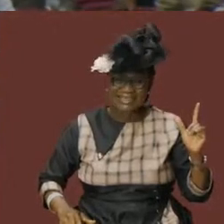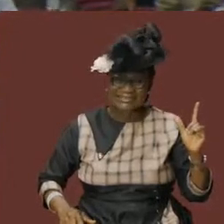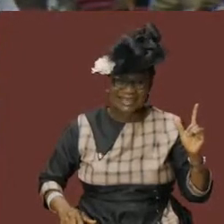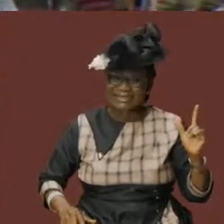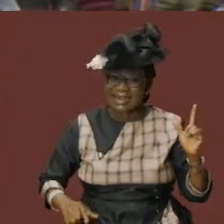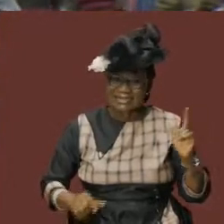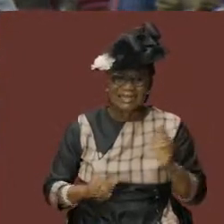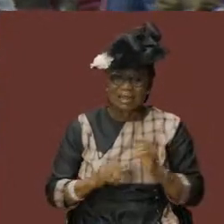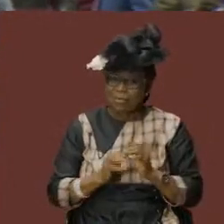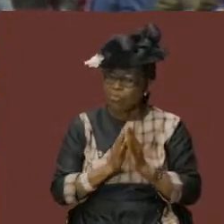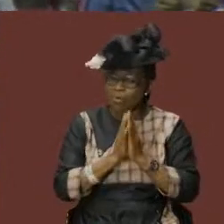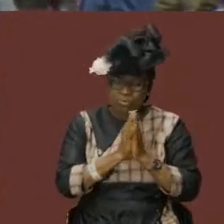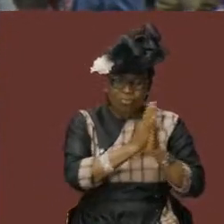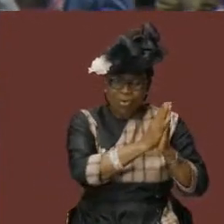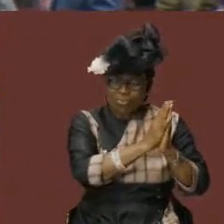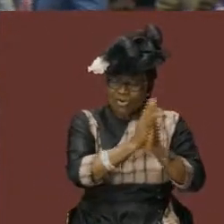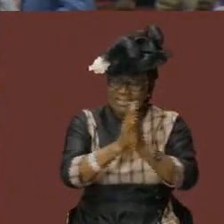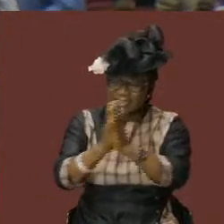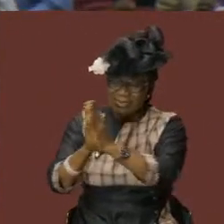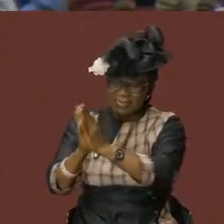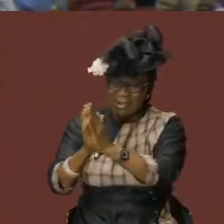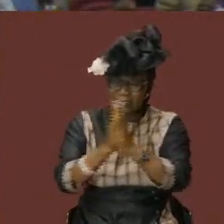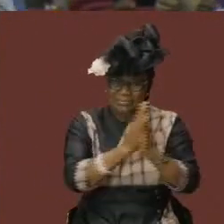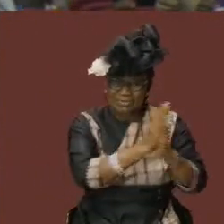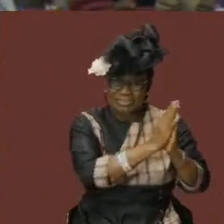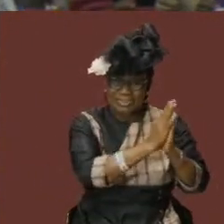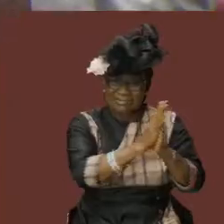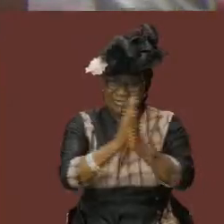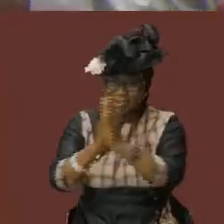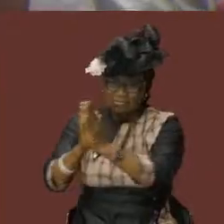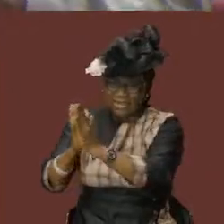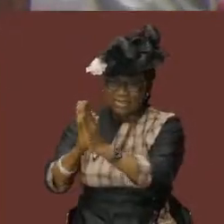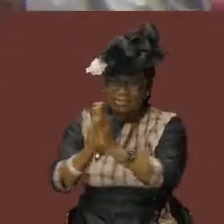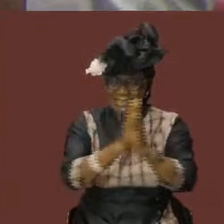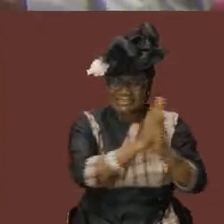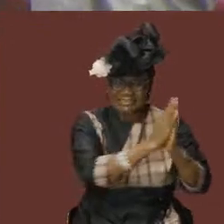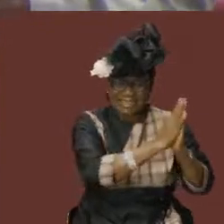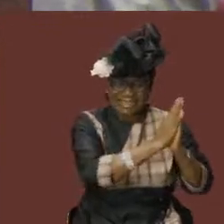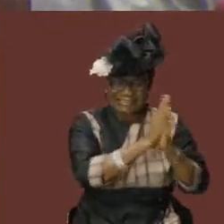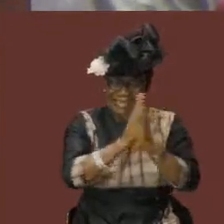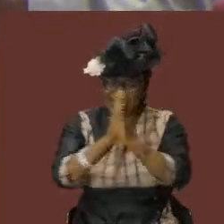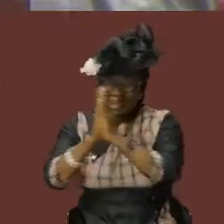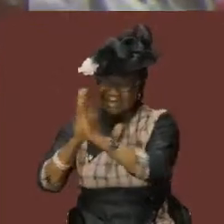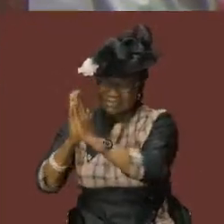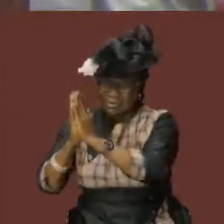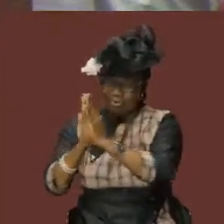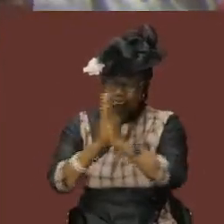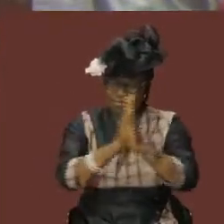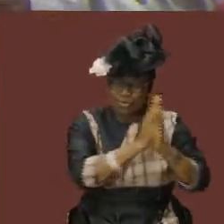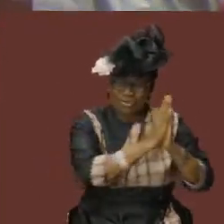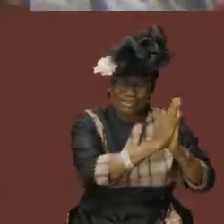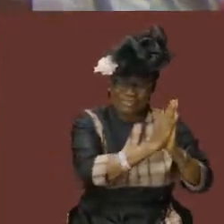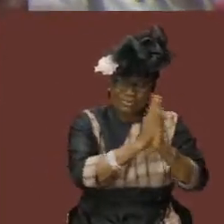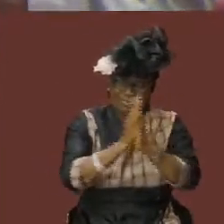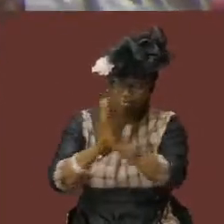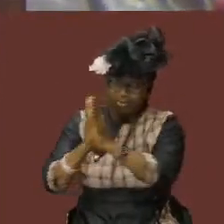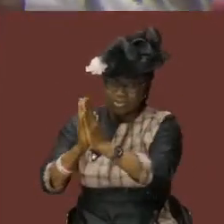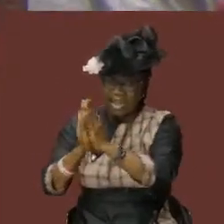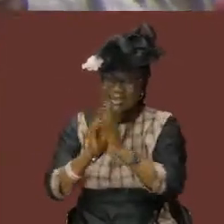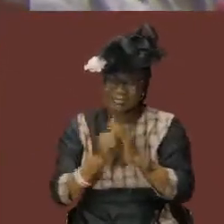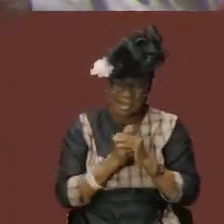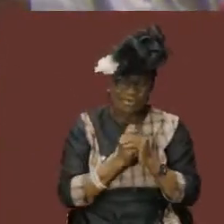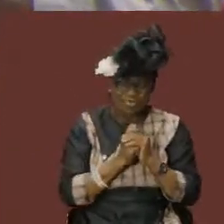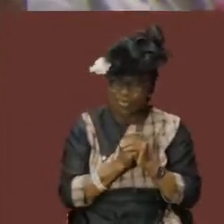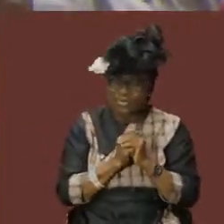Ke rindre moko shiketundra makikete reke rumunda remako rinde.